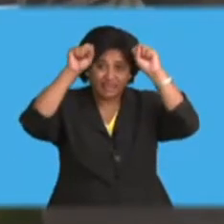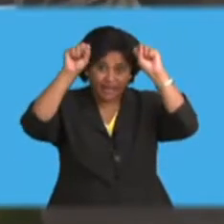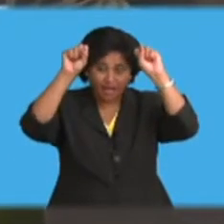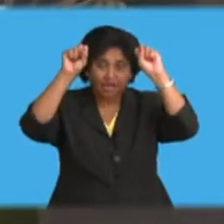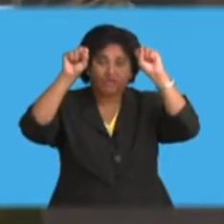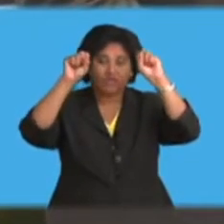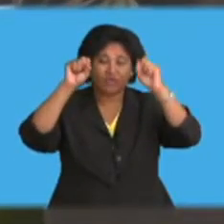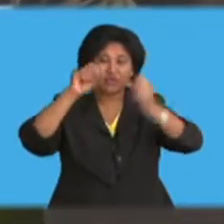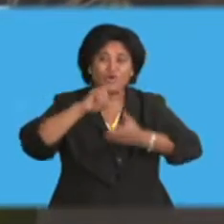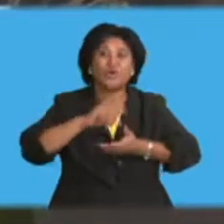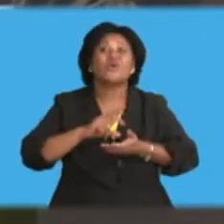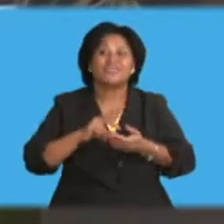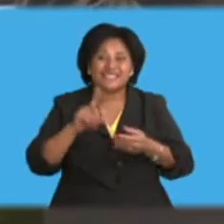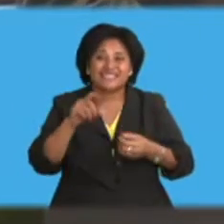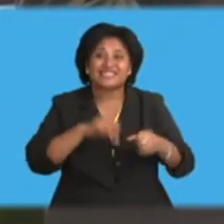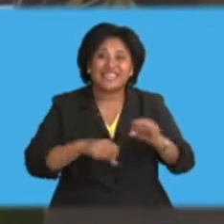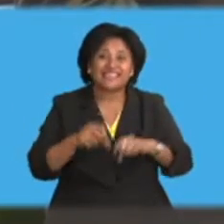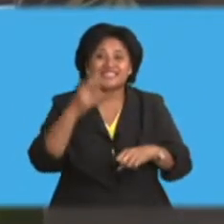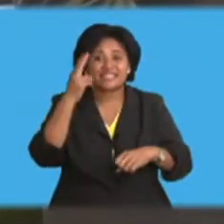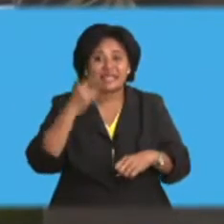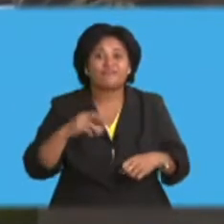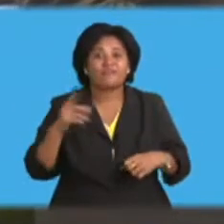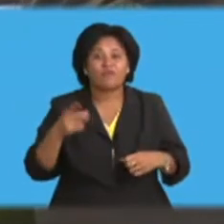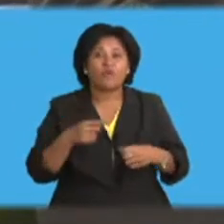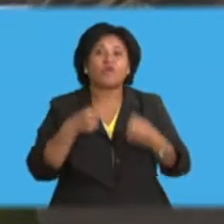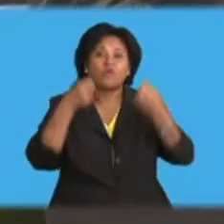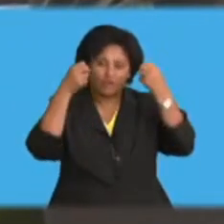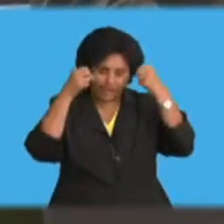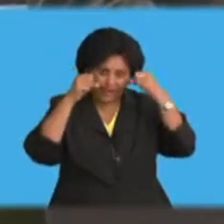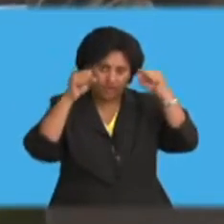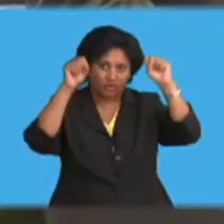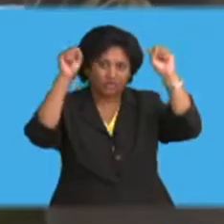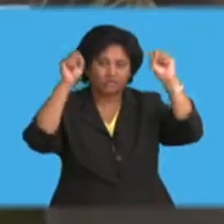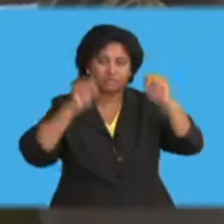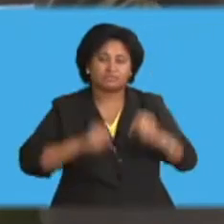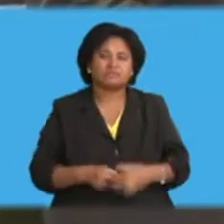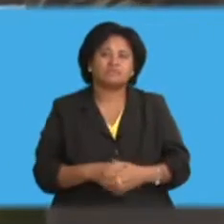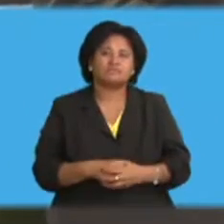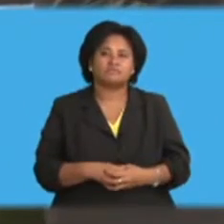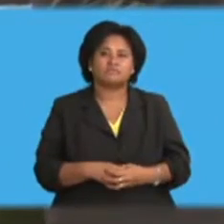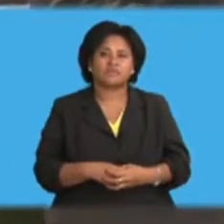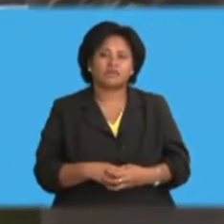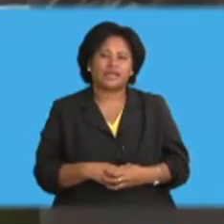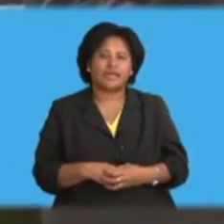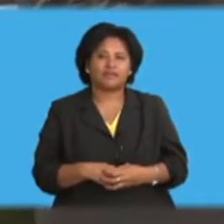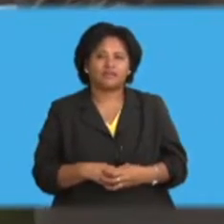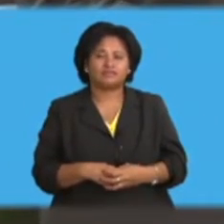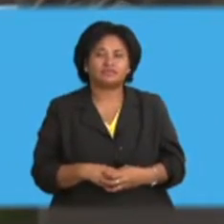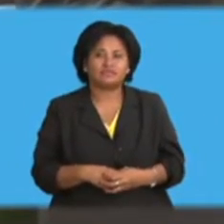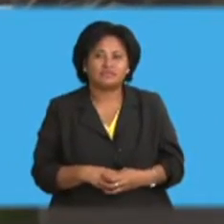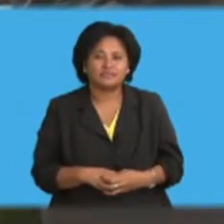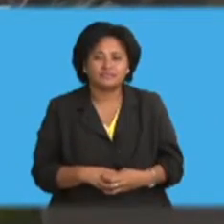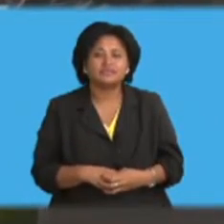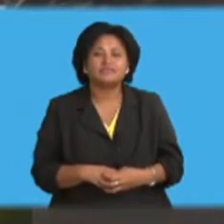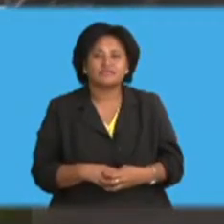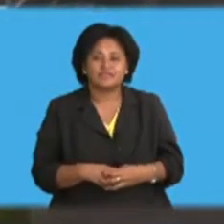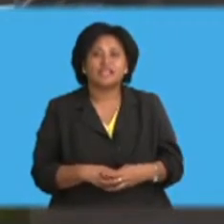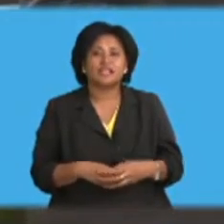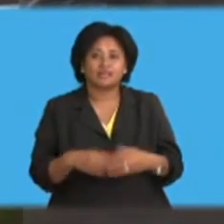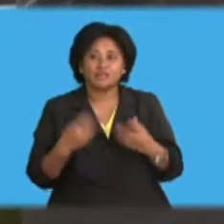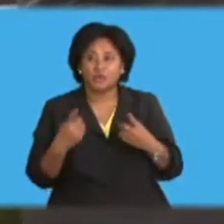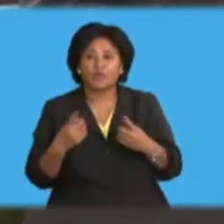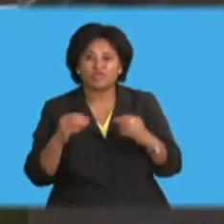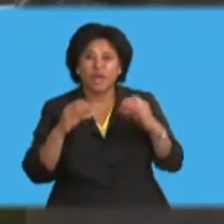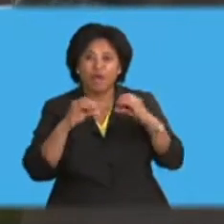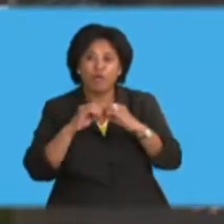is the scientific name referring to cattle. And